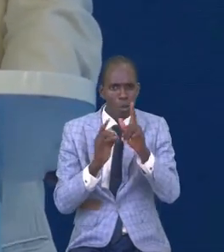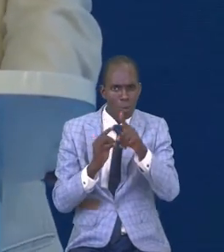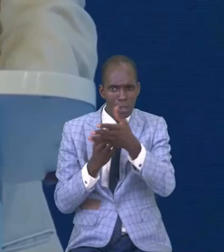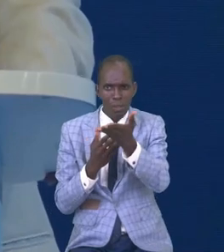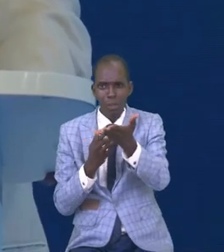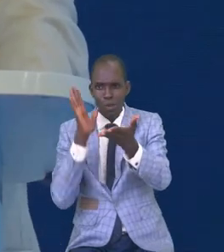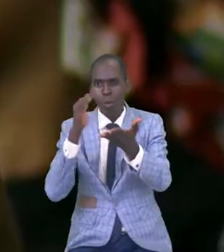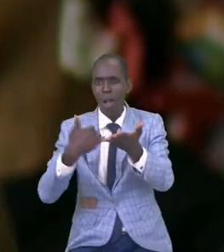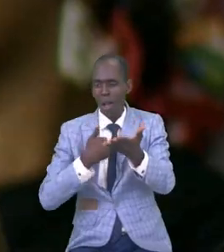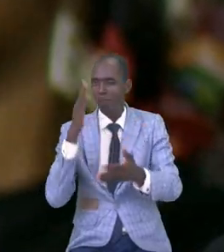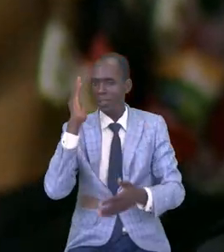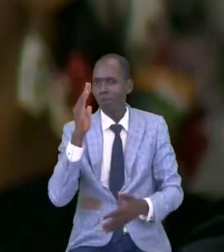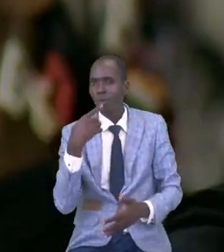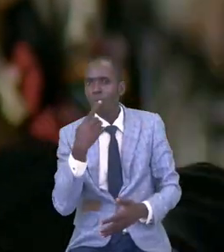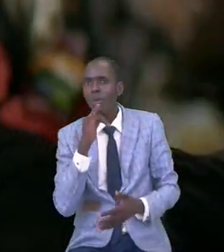a testimony.